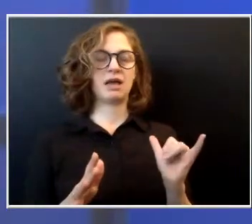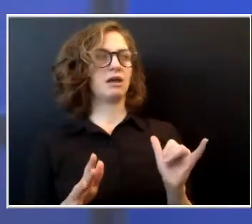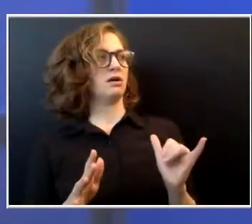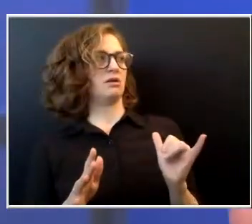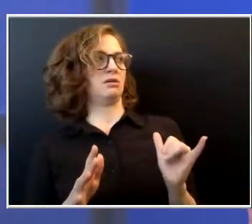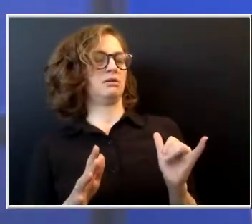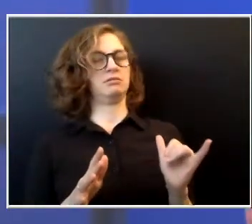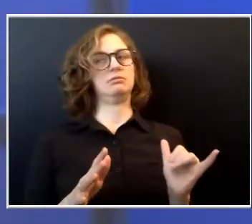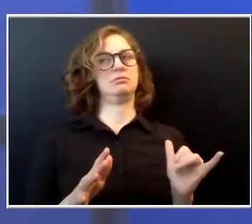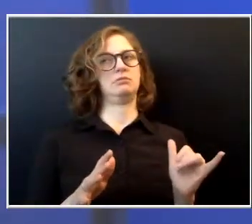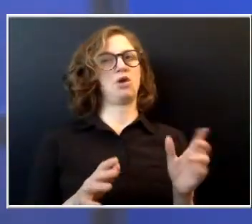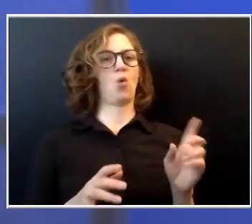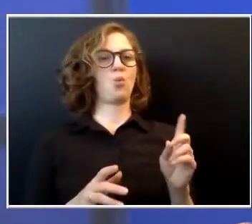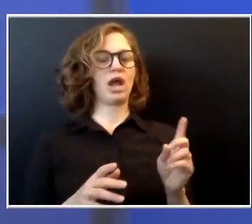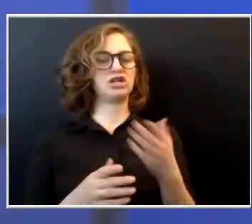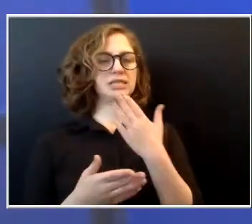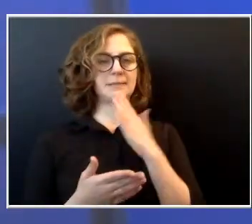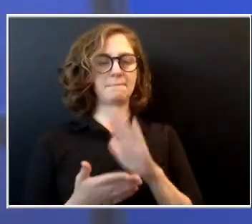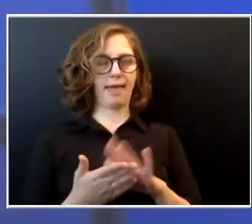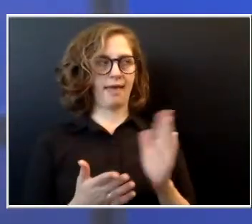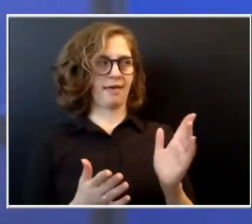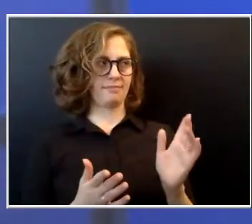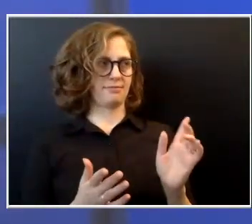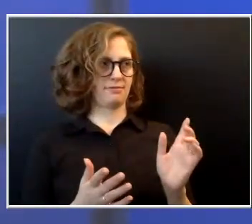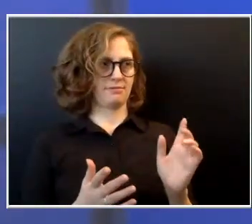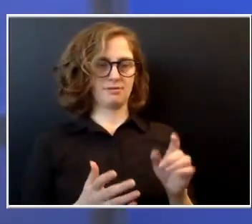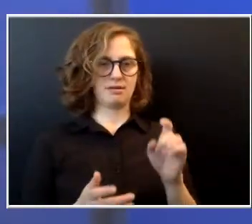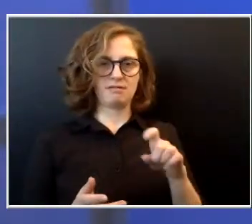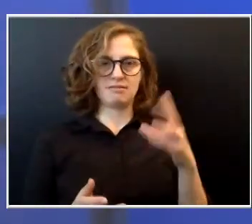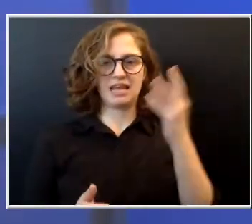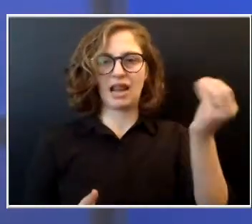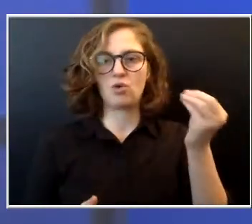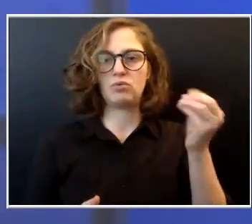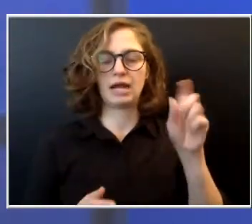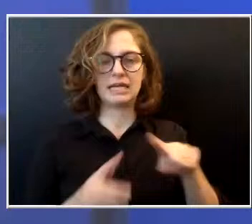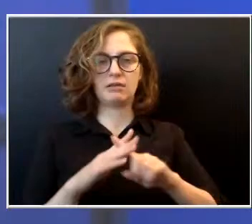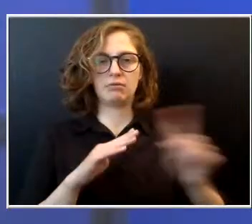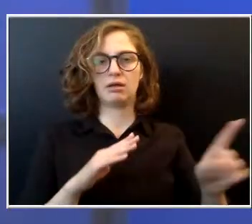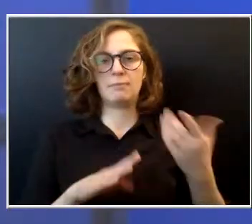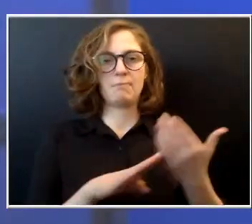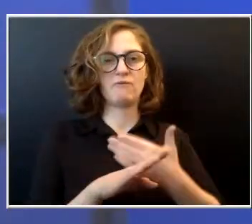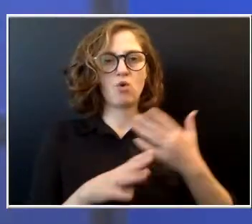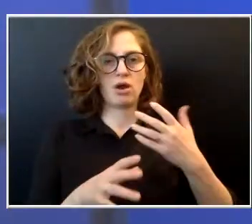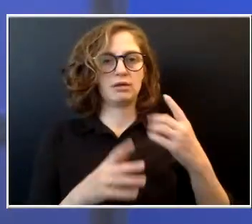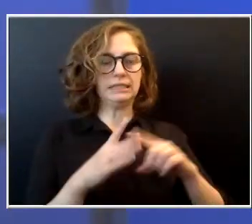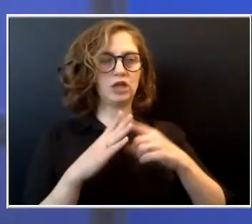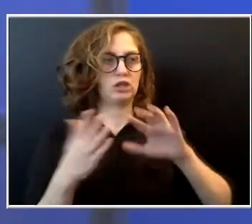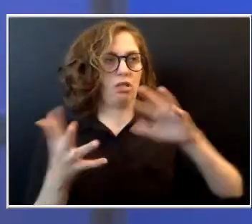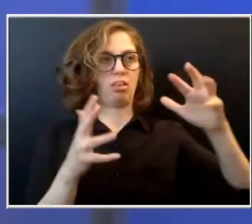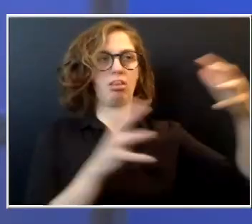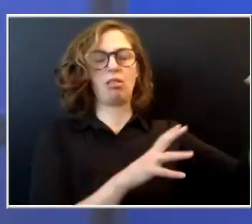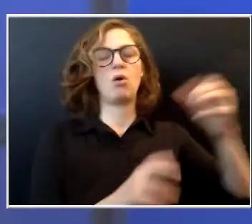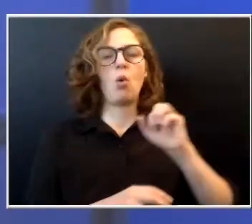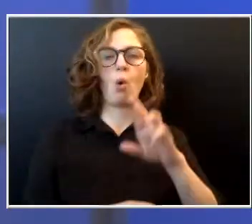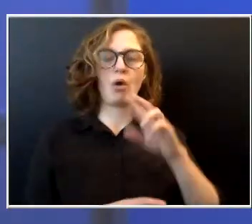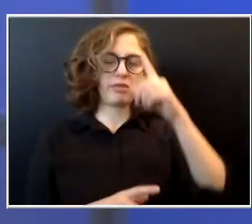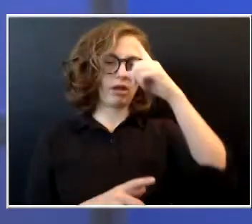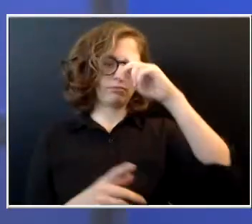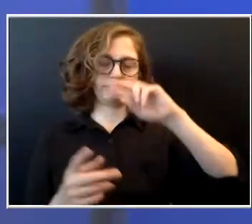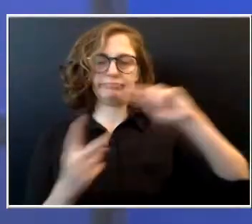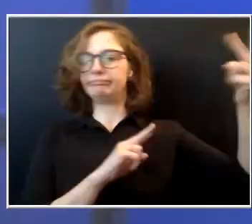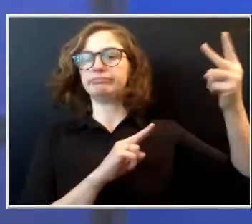to panic and like, I gotta get out of this, I gotta flee, or they start to misperceive, you know, if somebody doesn't call at a time they